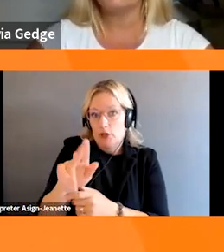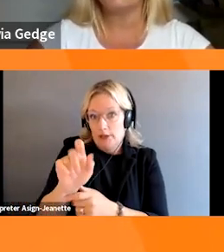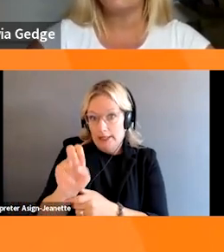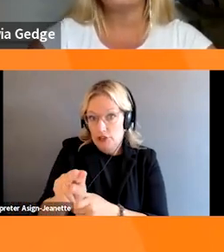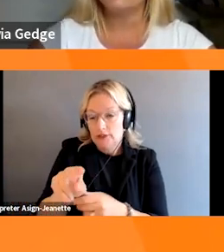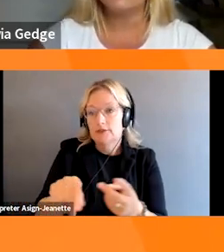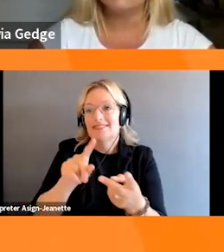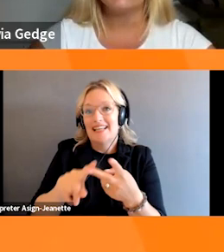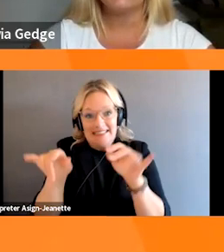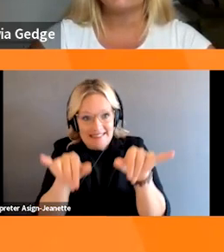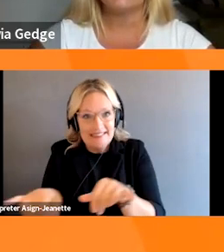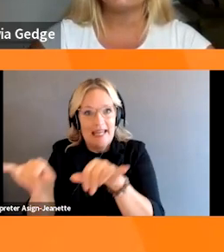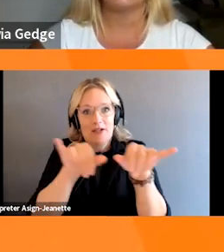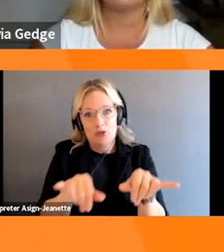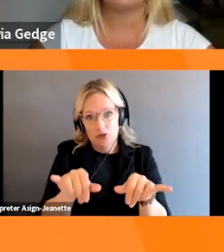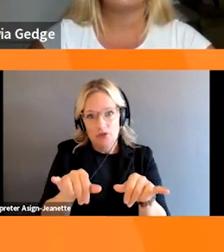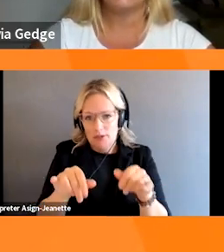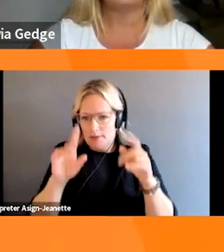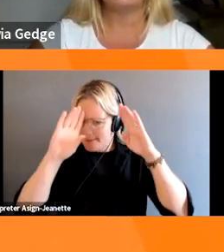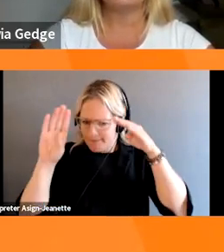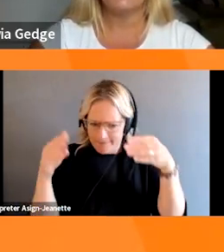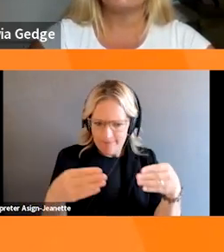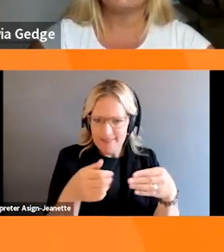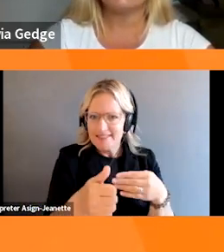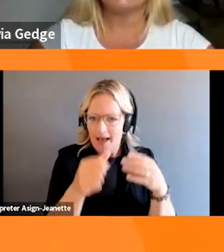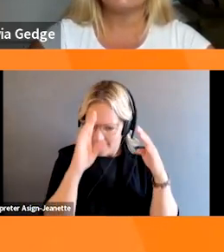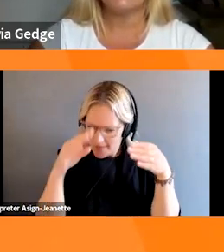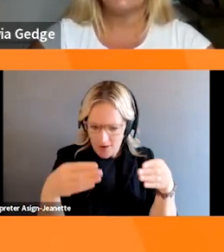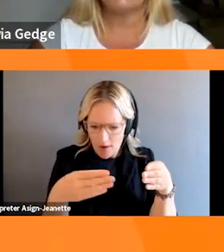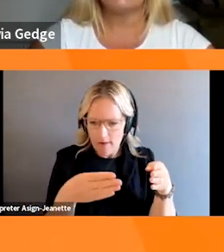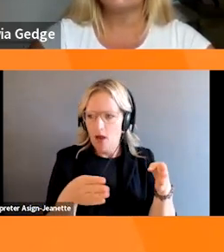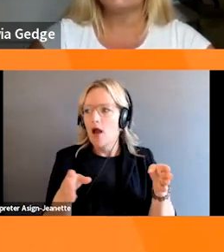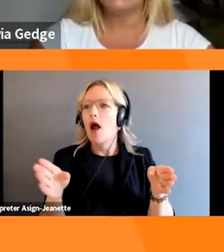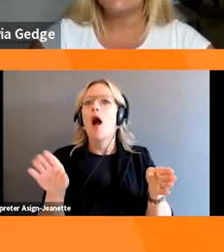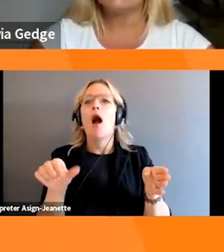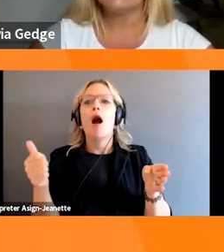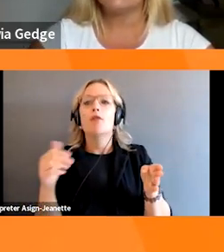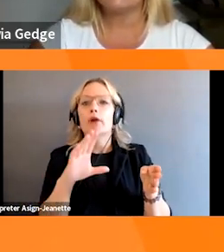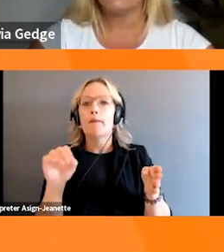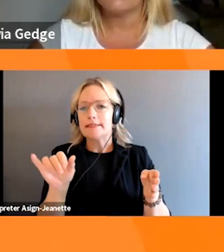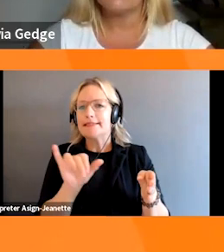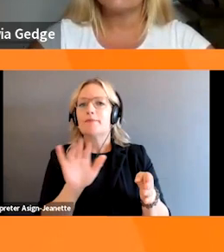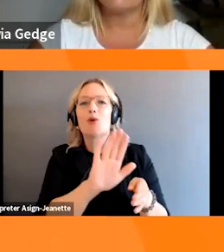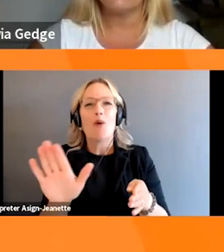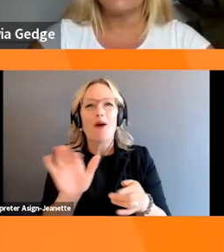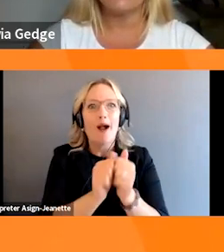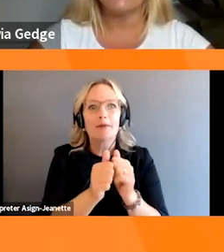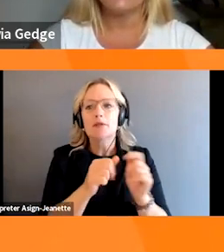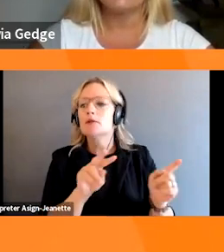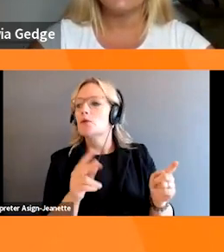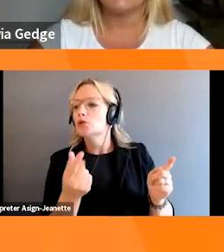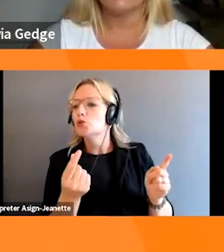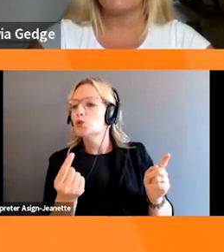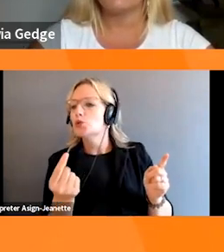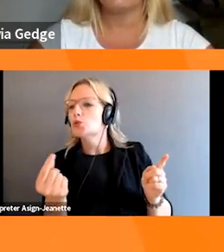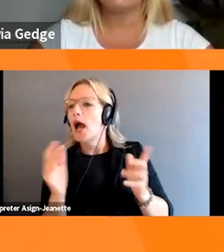at what your competition is doing as well, and what are the practices, and then just creating sort of that awareness of the